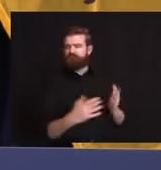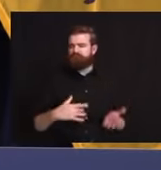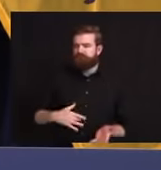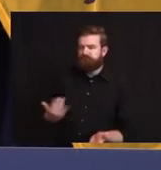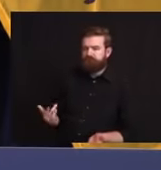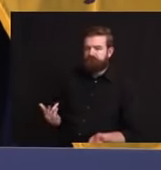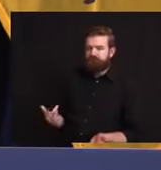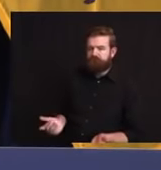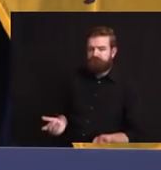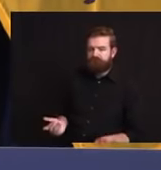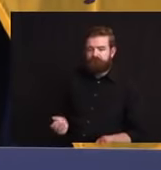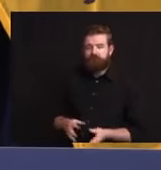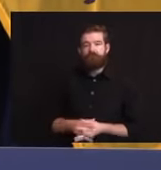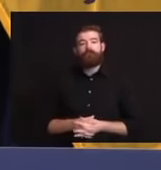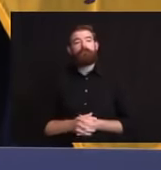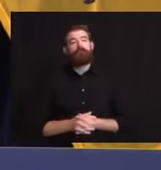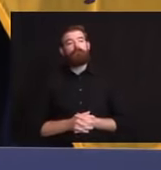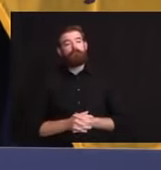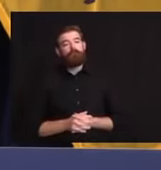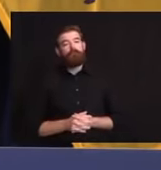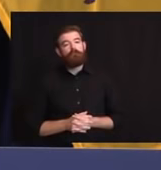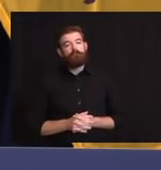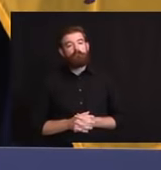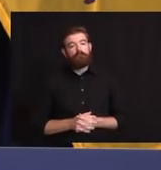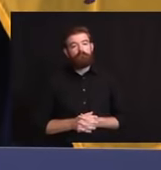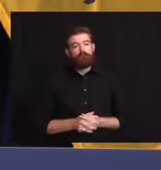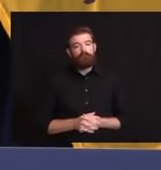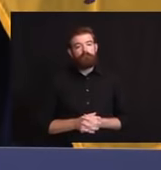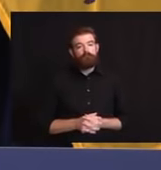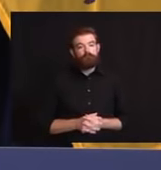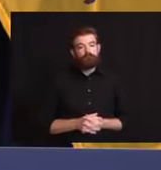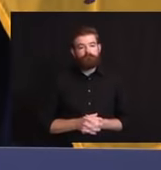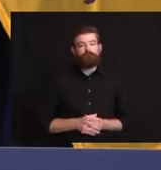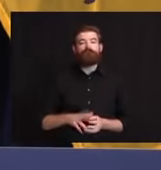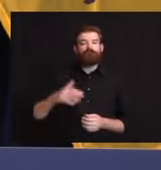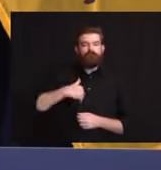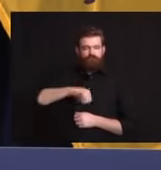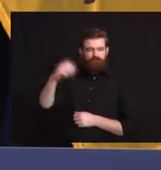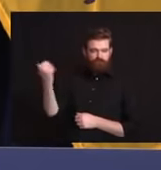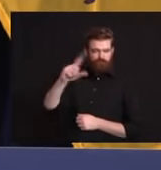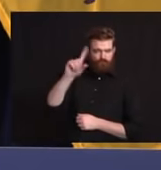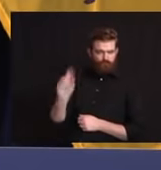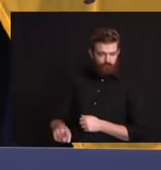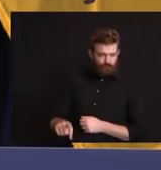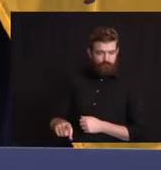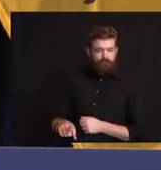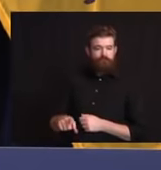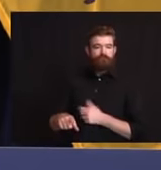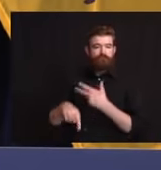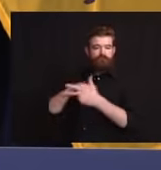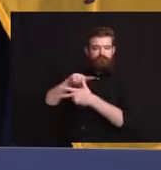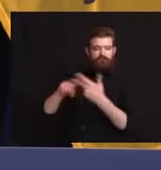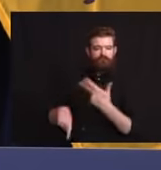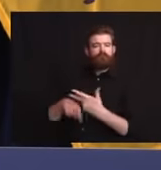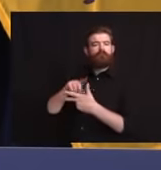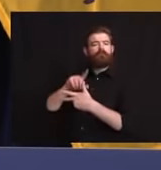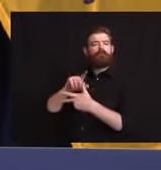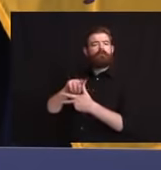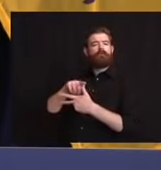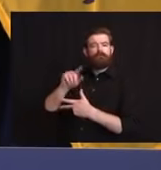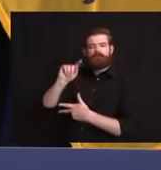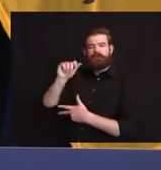Governor, on the new budget plan. The money for the new tax rebate is going out next summer, just before you and the legislature are on the